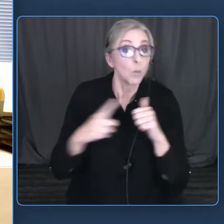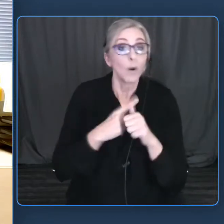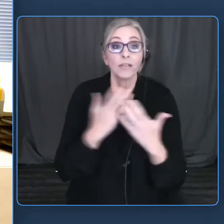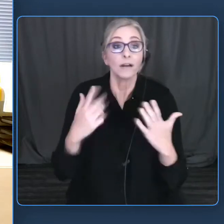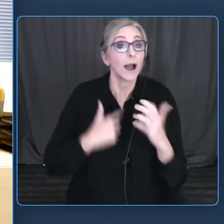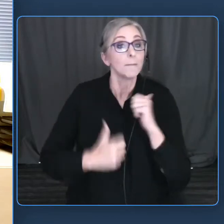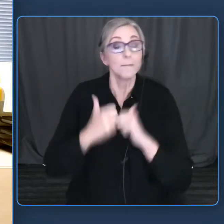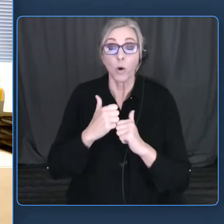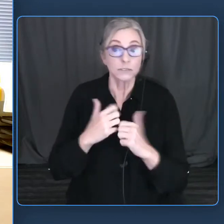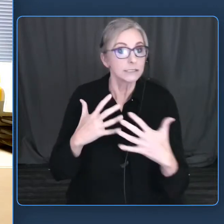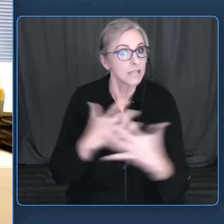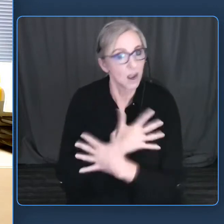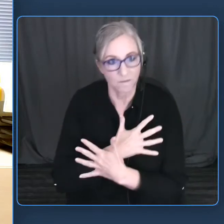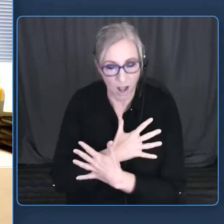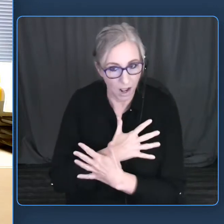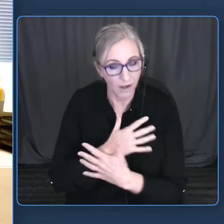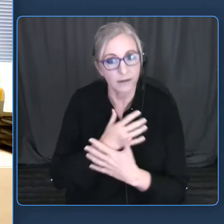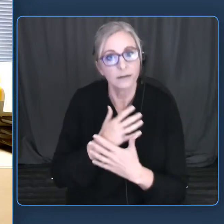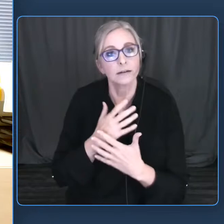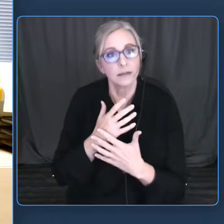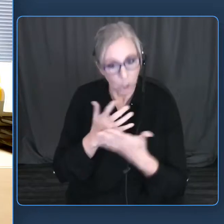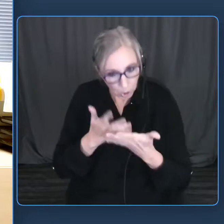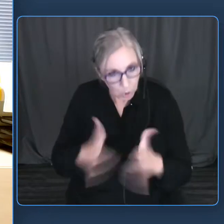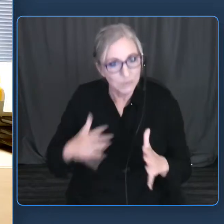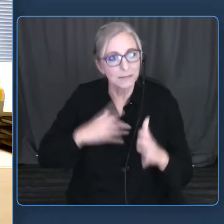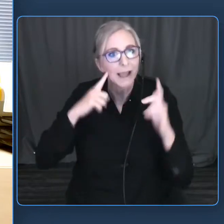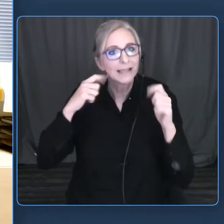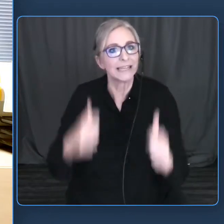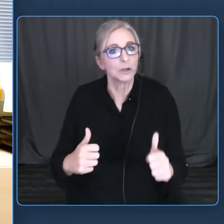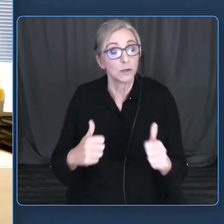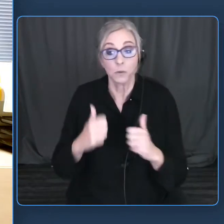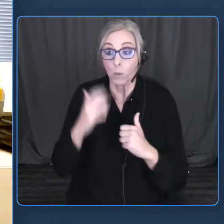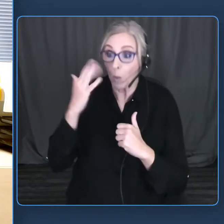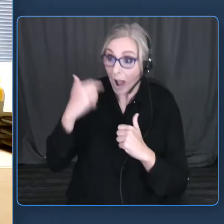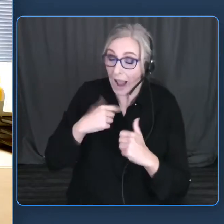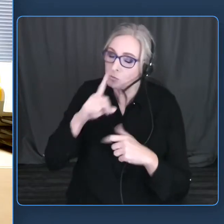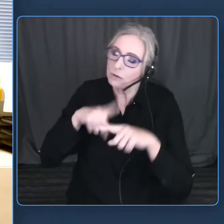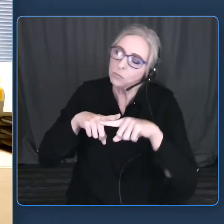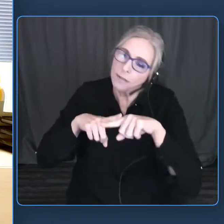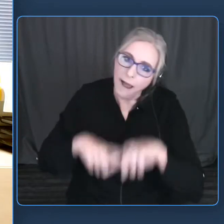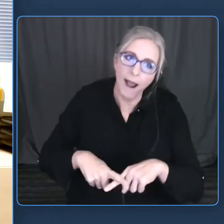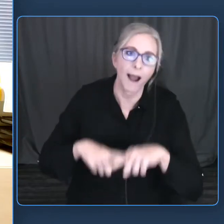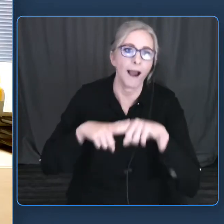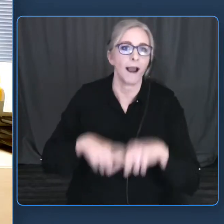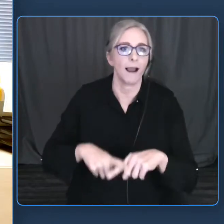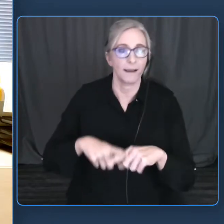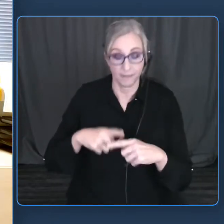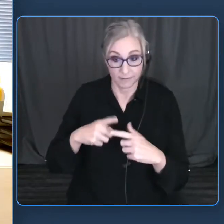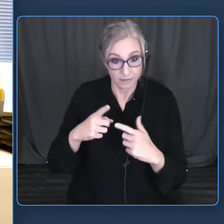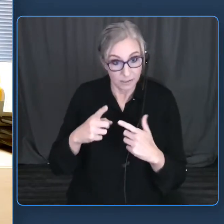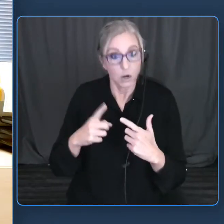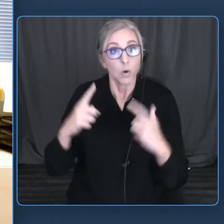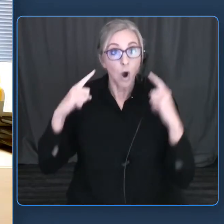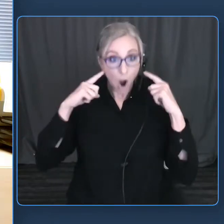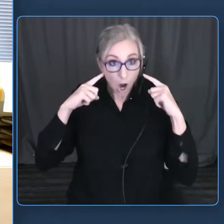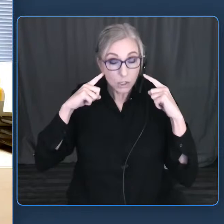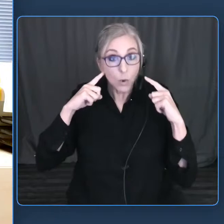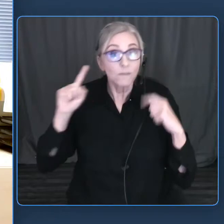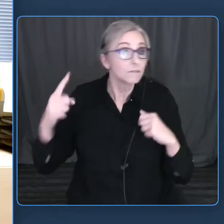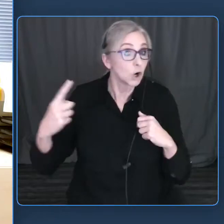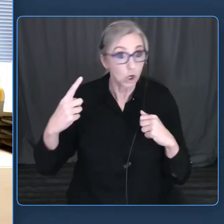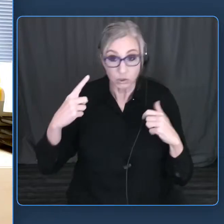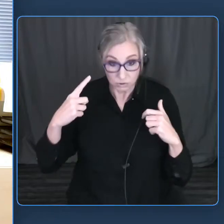most terrified of is losing my hearing, because I rely on, it's like I'm audio